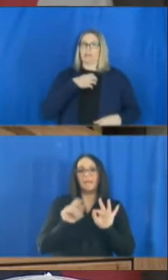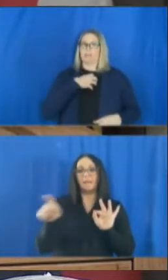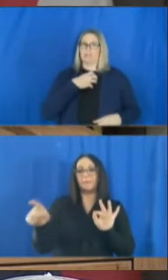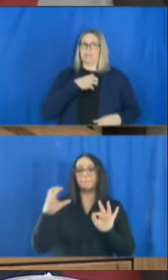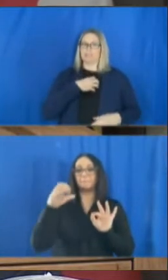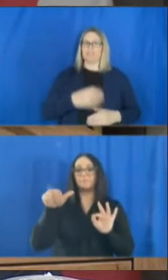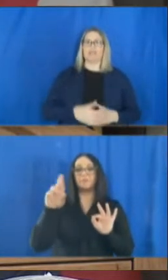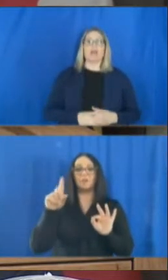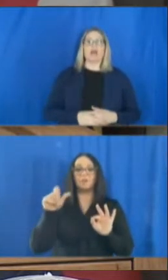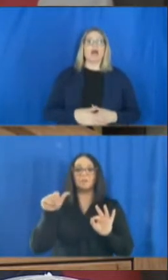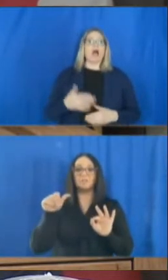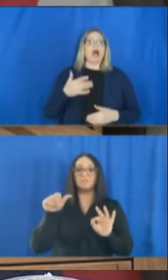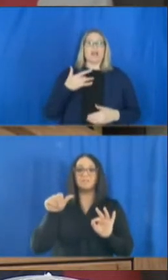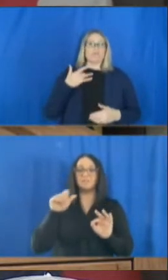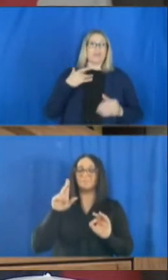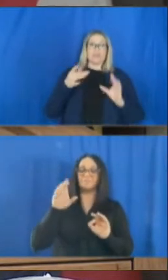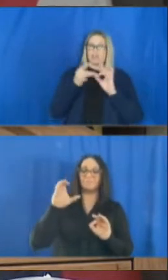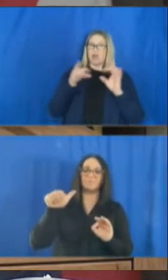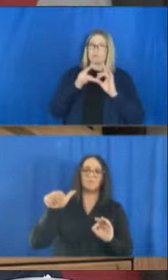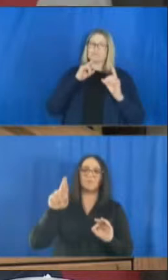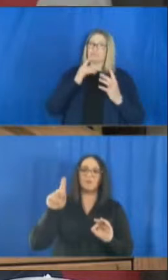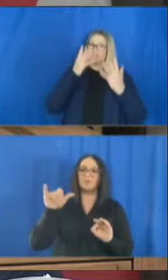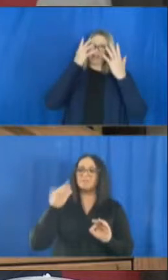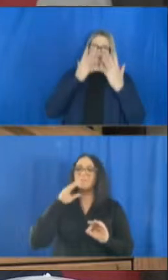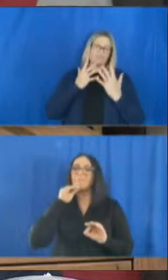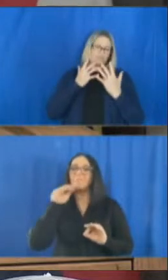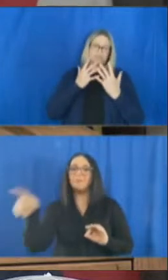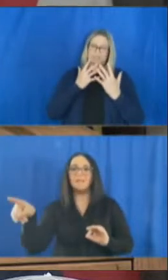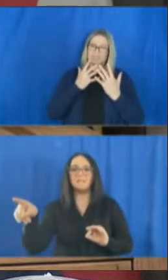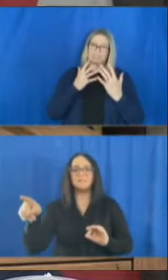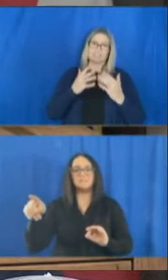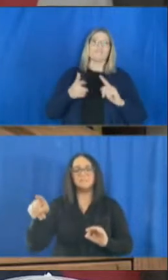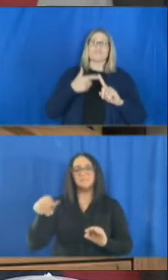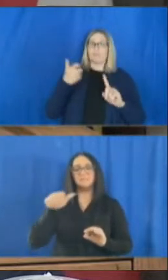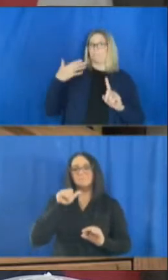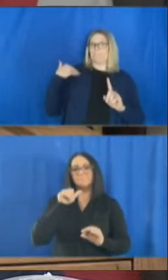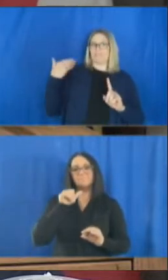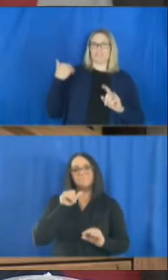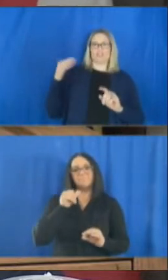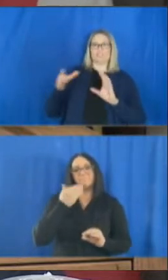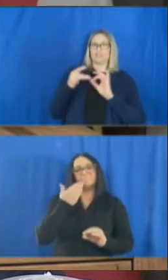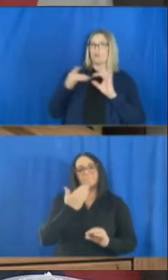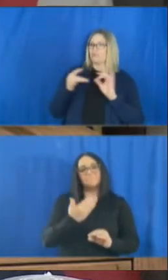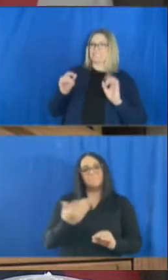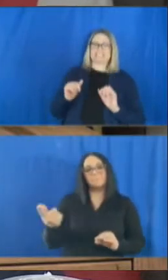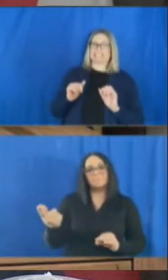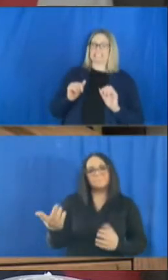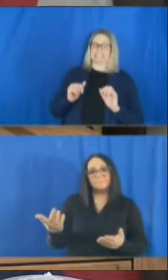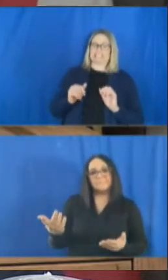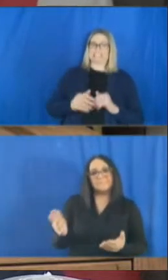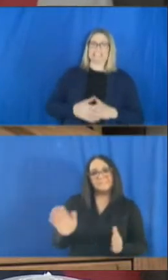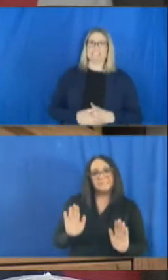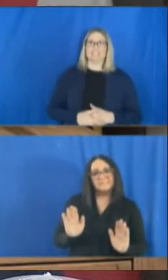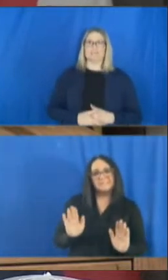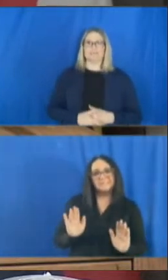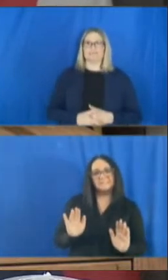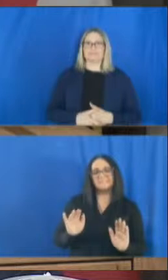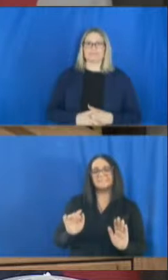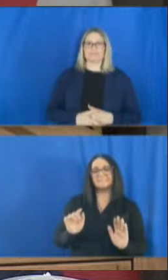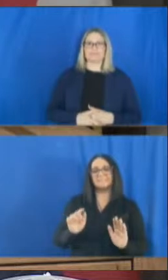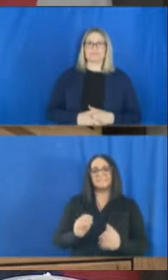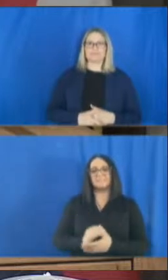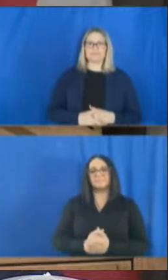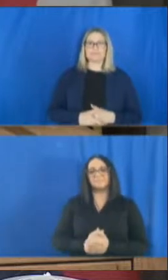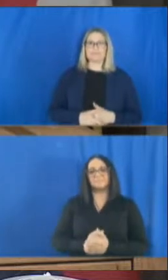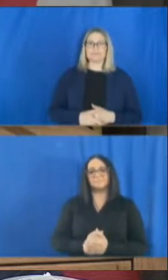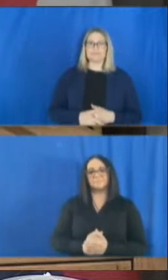my support for the Fredericton Police and their chief and the members, because I believe that we must